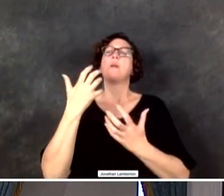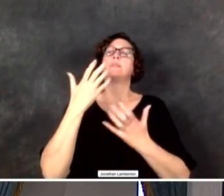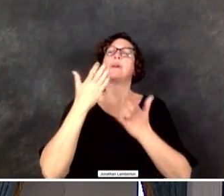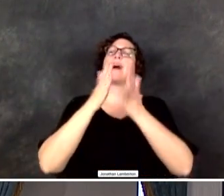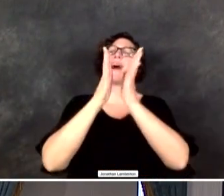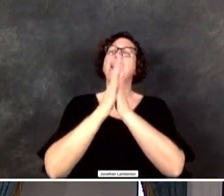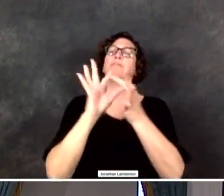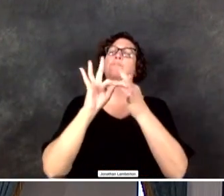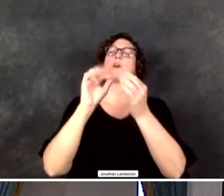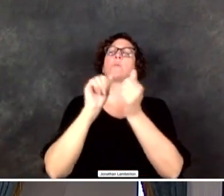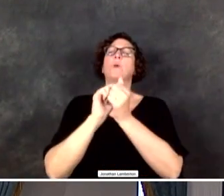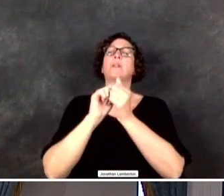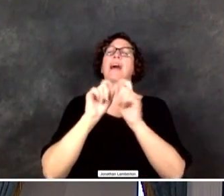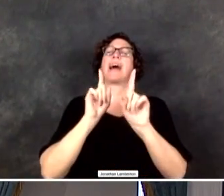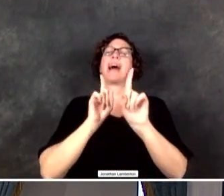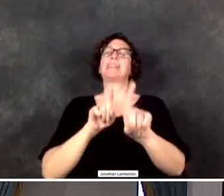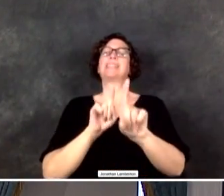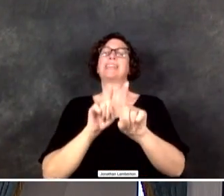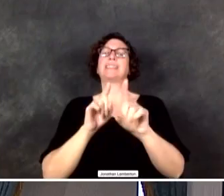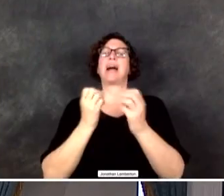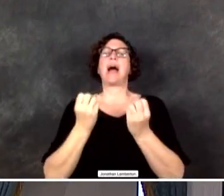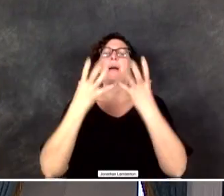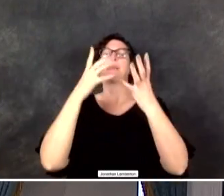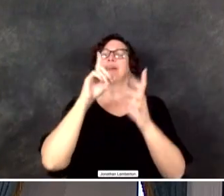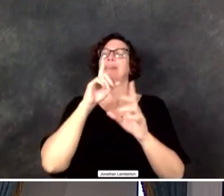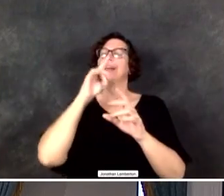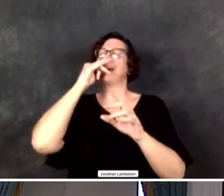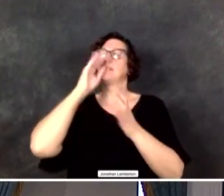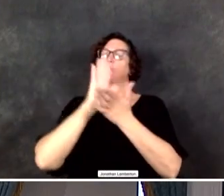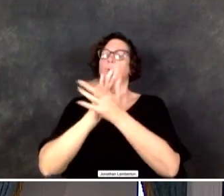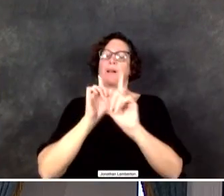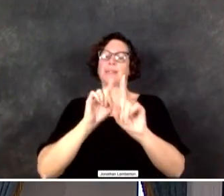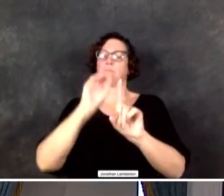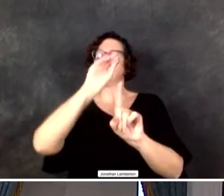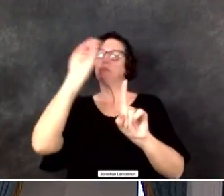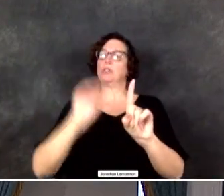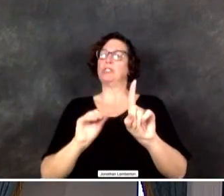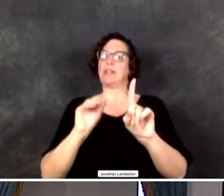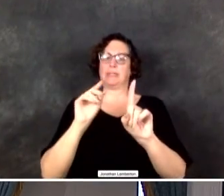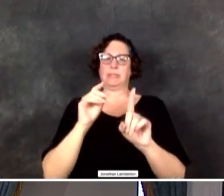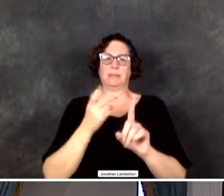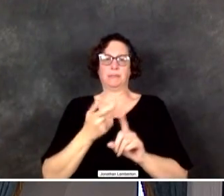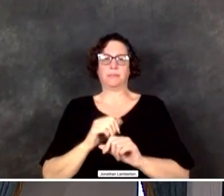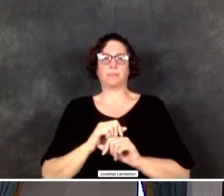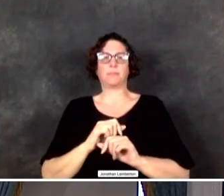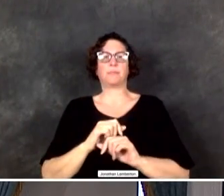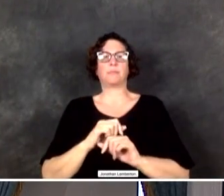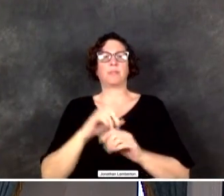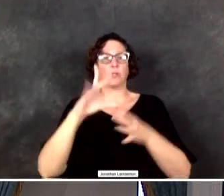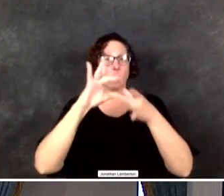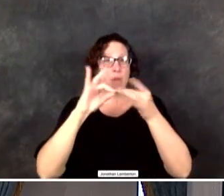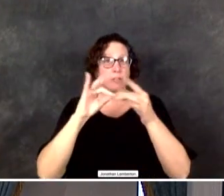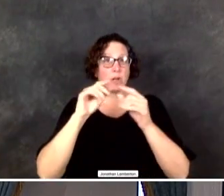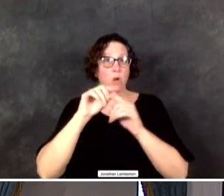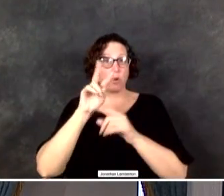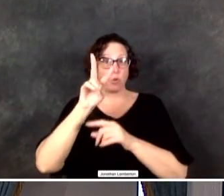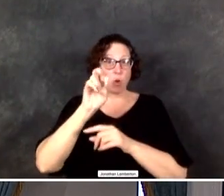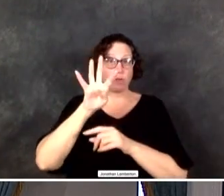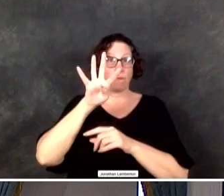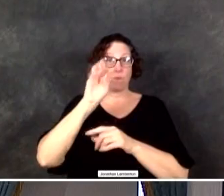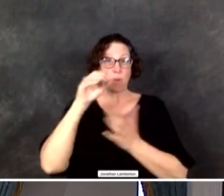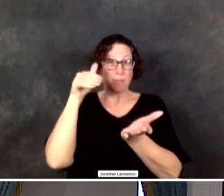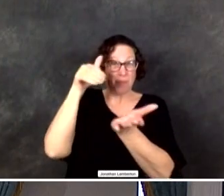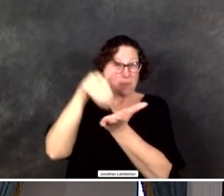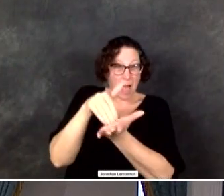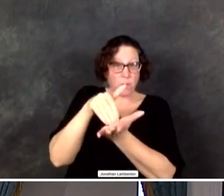learning, especially if, as you said, 240,000 students still don't have the right technology yet. And is there any way to move some of the learning